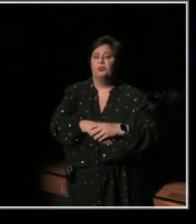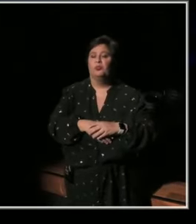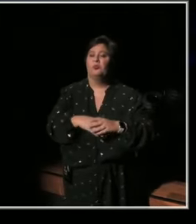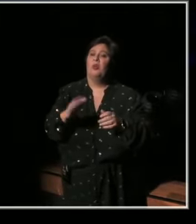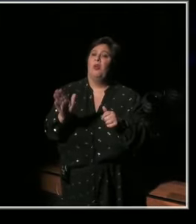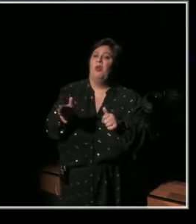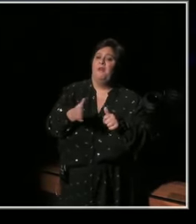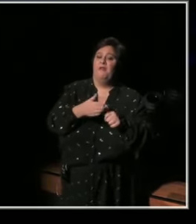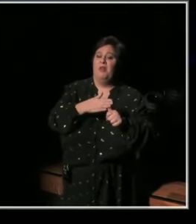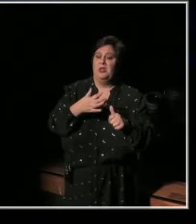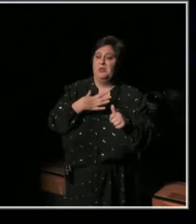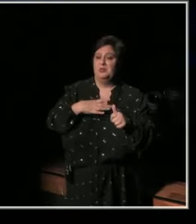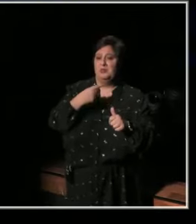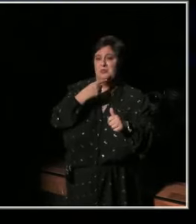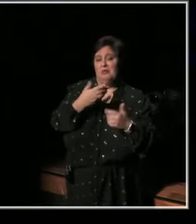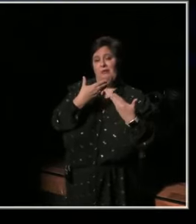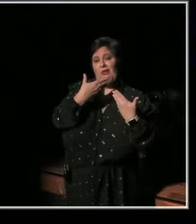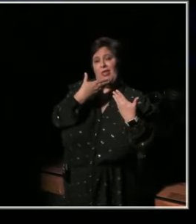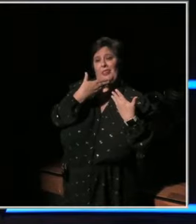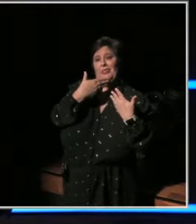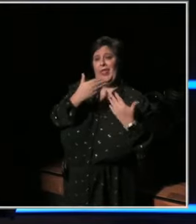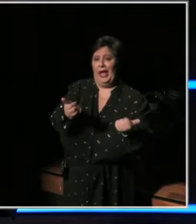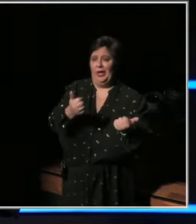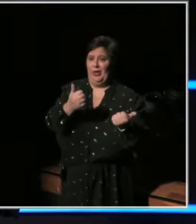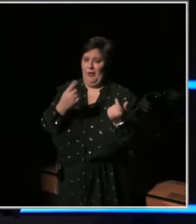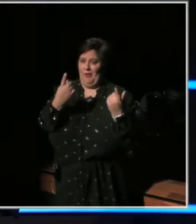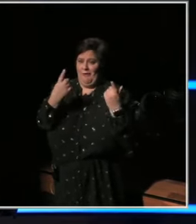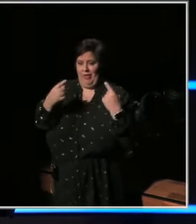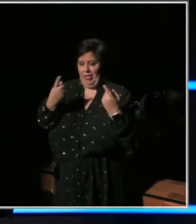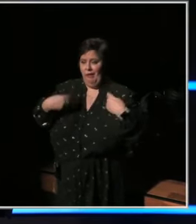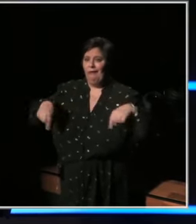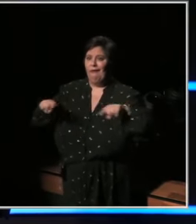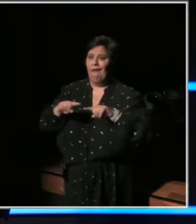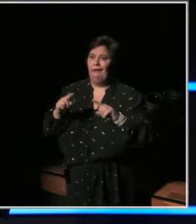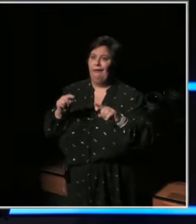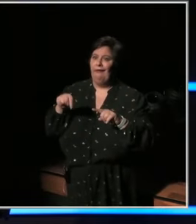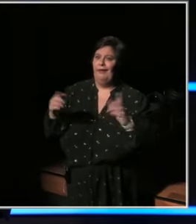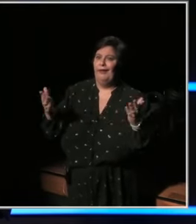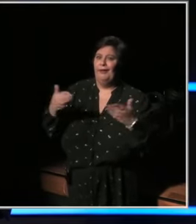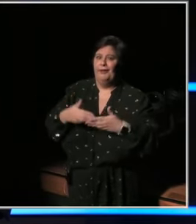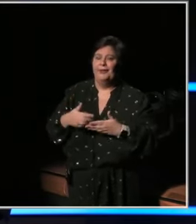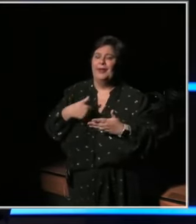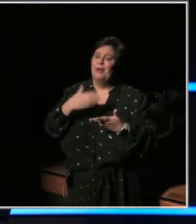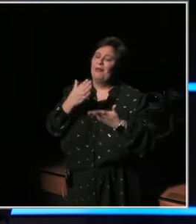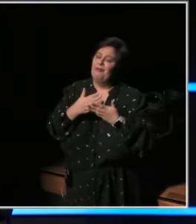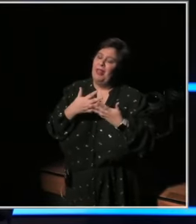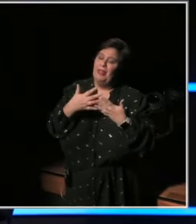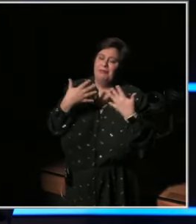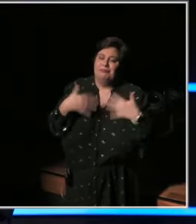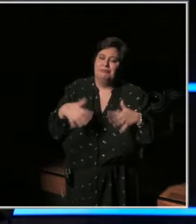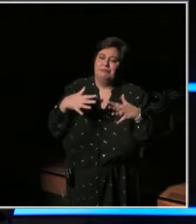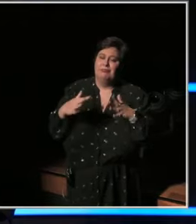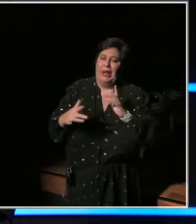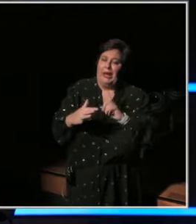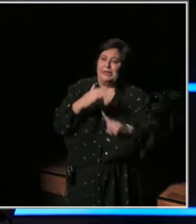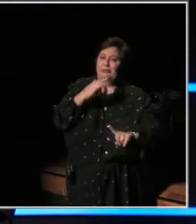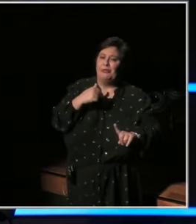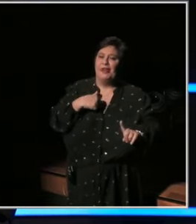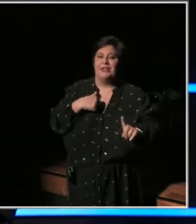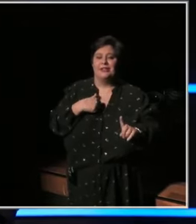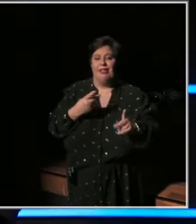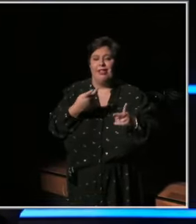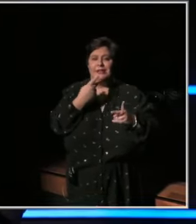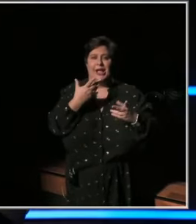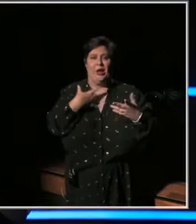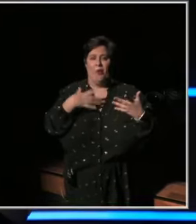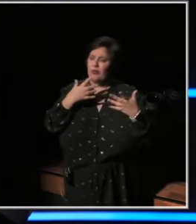Well, first and foremost, I just want to say thank you so much for having us this evening. It's been incredible and inspirational. And secondly, I just want to show